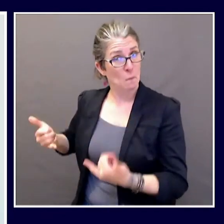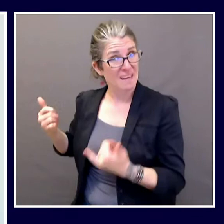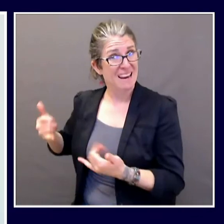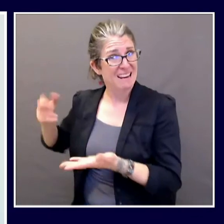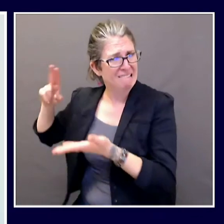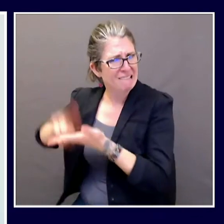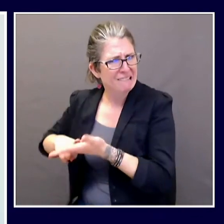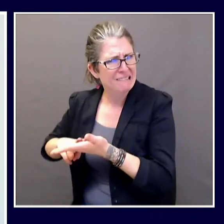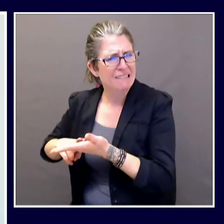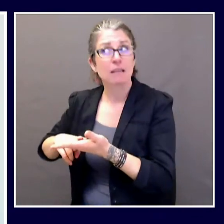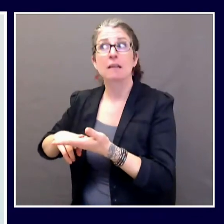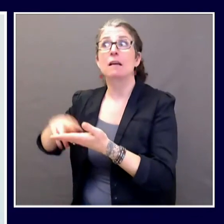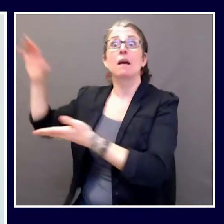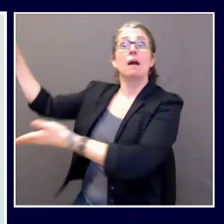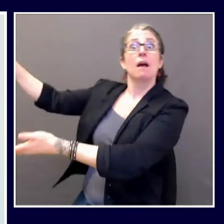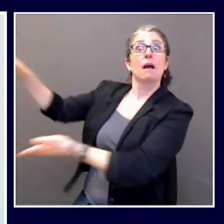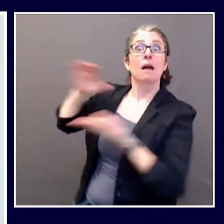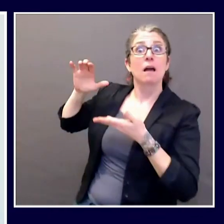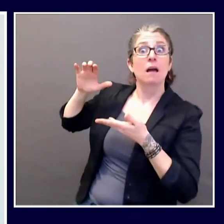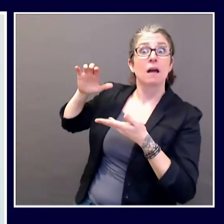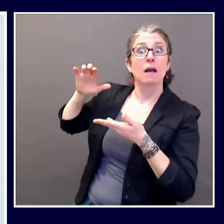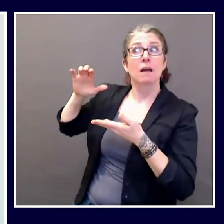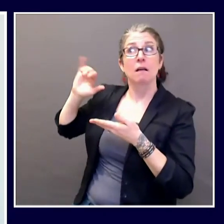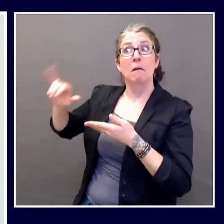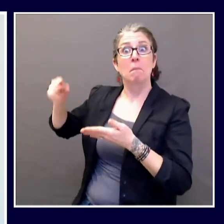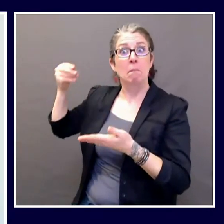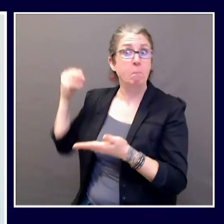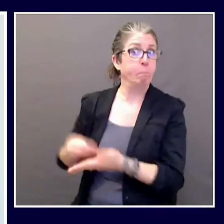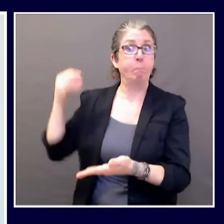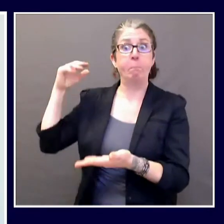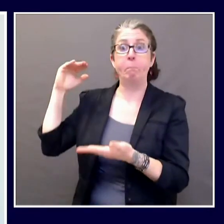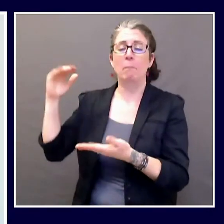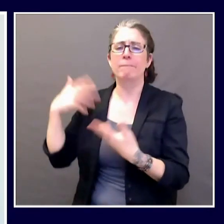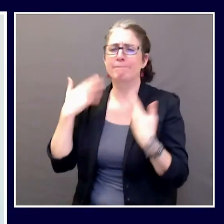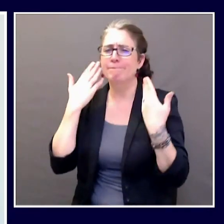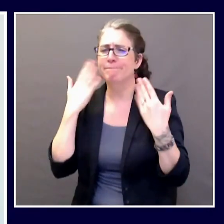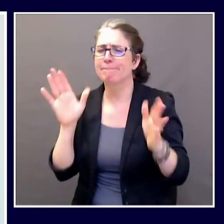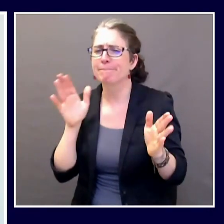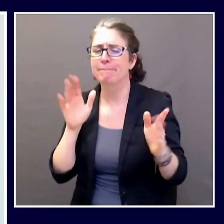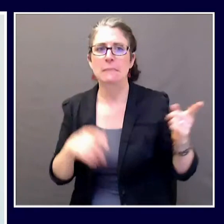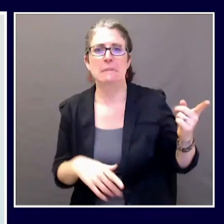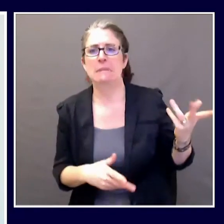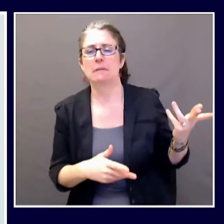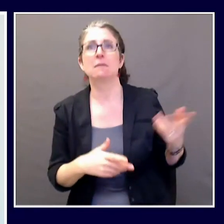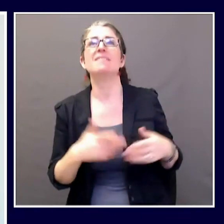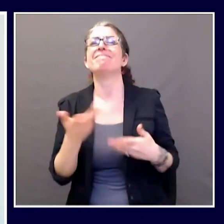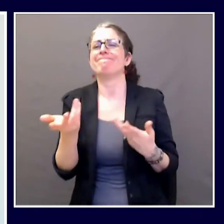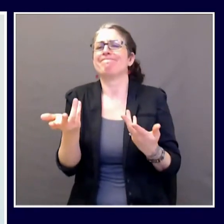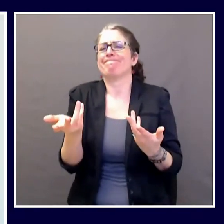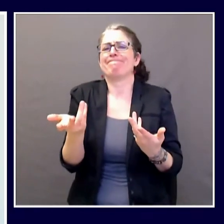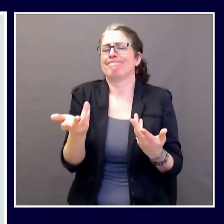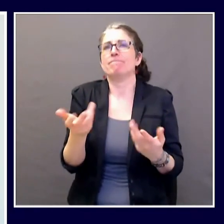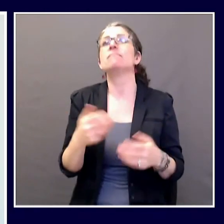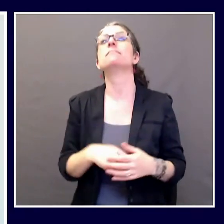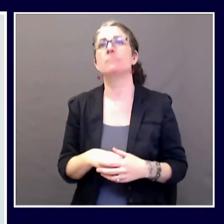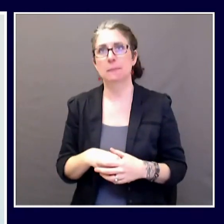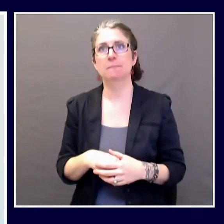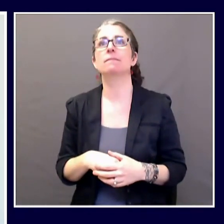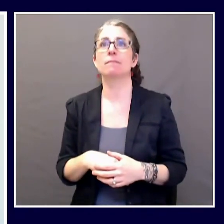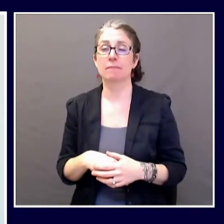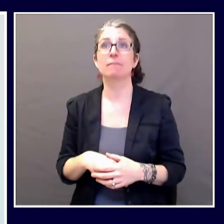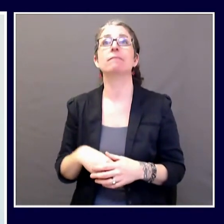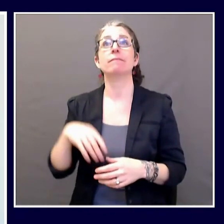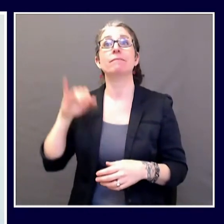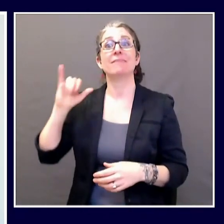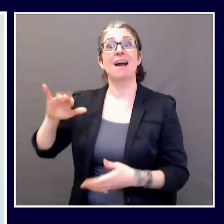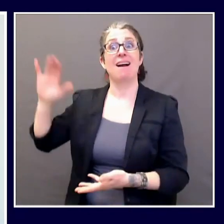different time frame for when it must be allocated to states. Some is 60 days, some is longer. So we don't actually have a precise calendar, but we're working